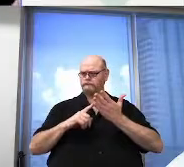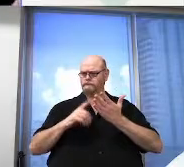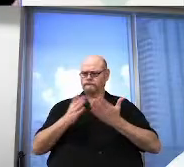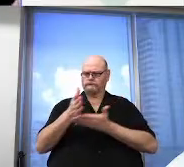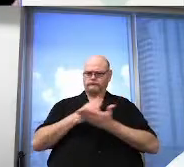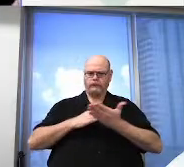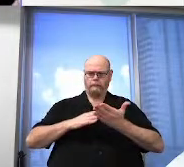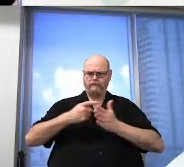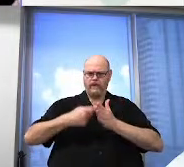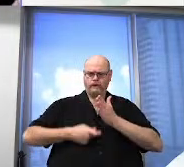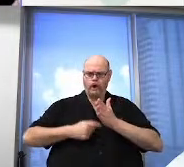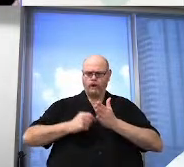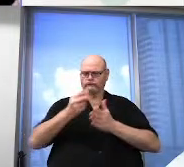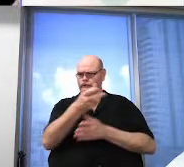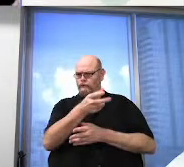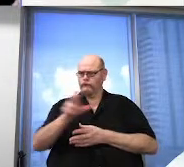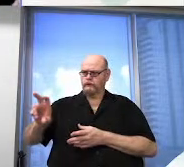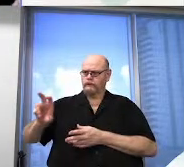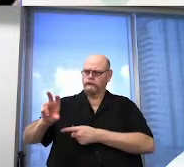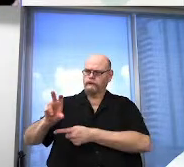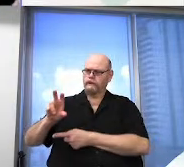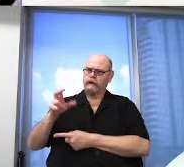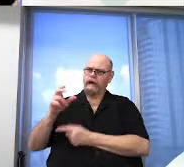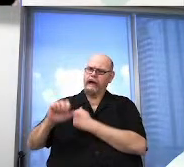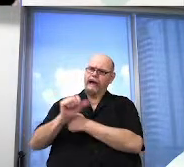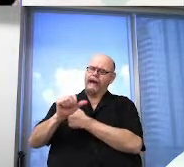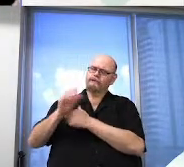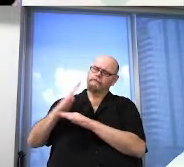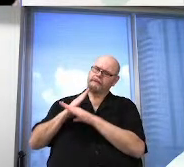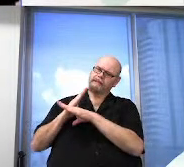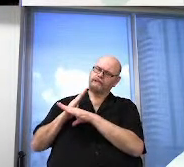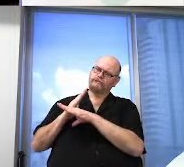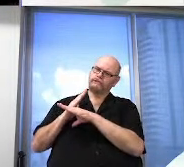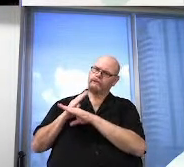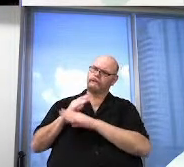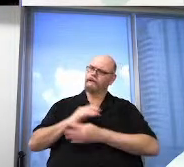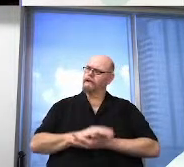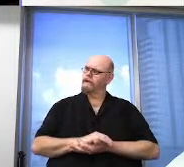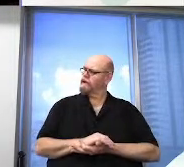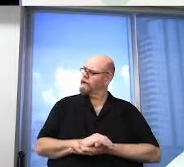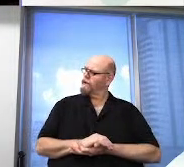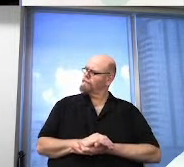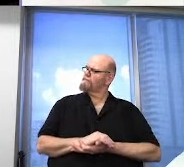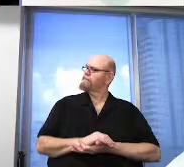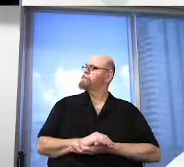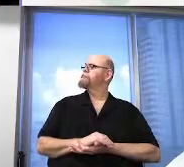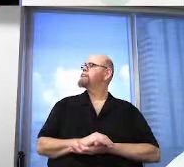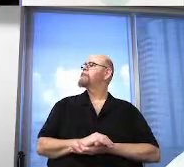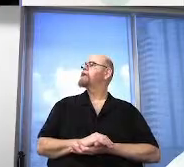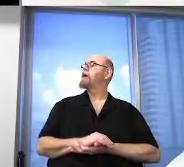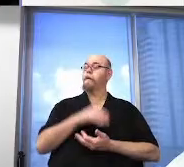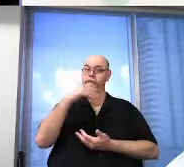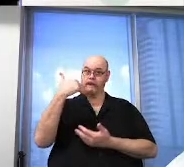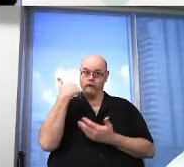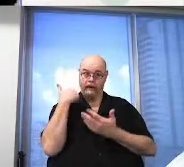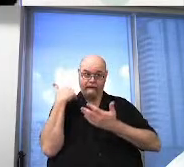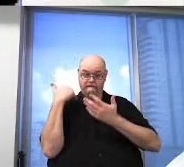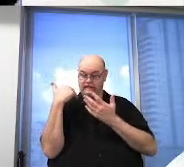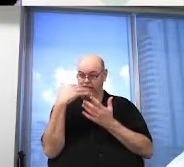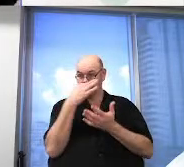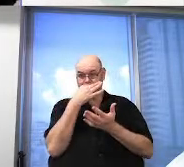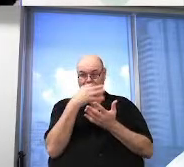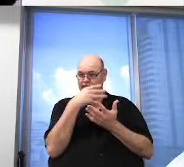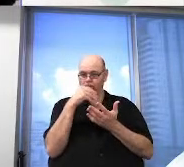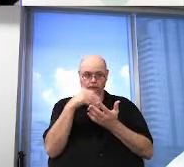X percentage of that cost to hazard mitigation? I'll restate just to give you because I don't have the expertise